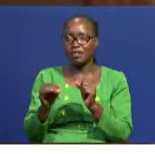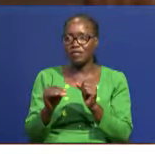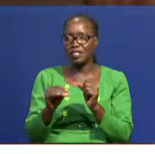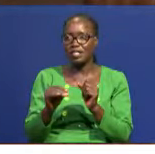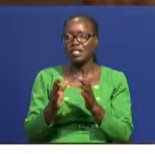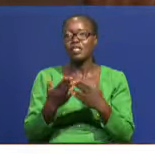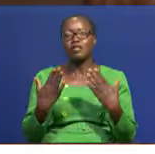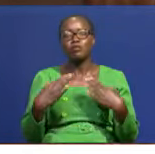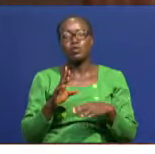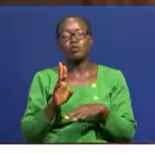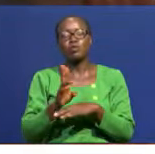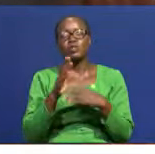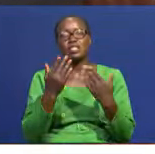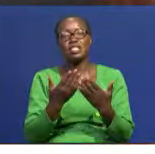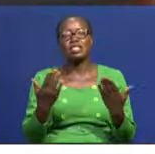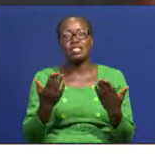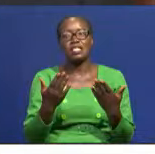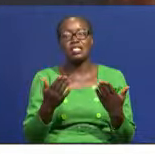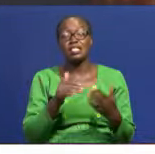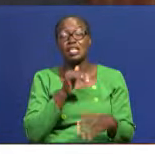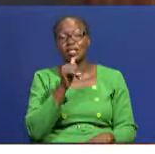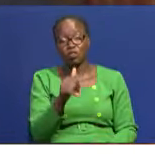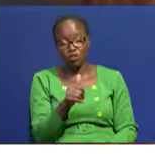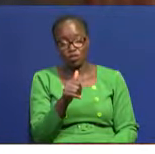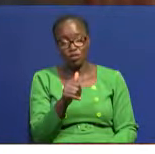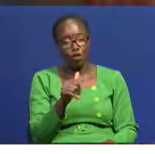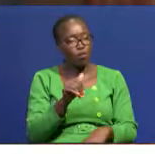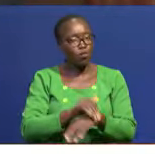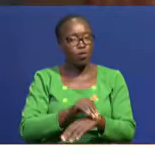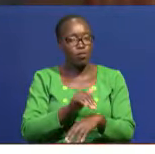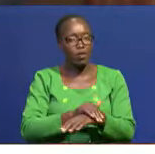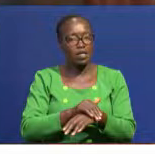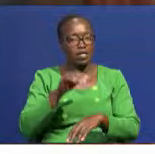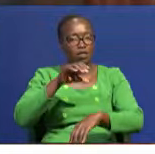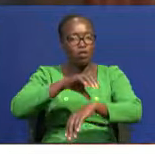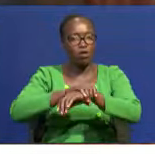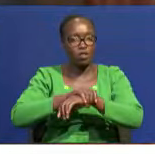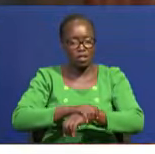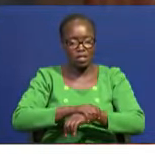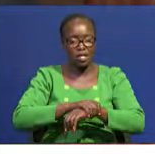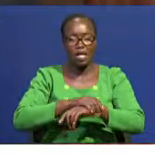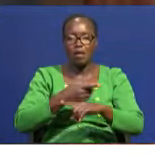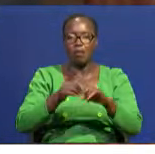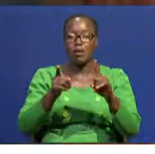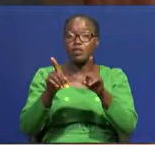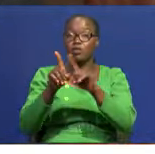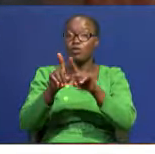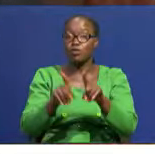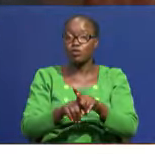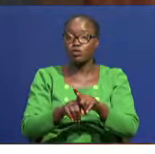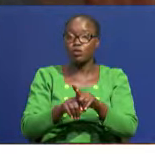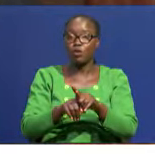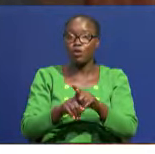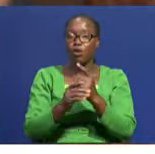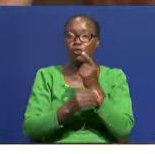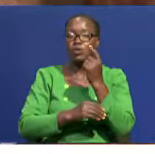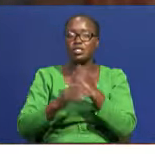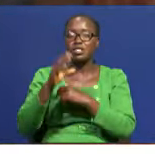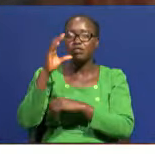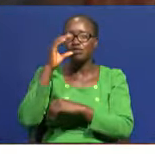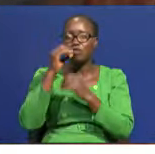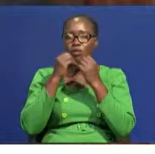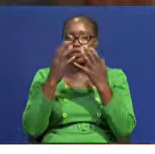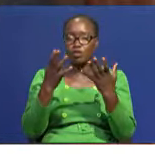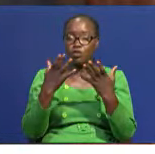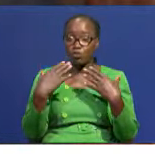of people using documents that are not properly acquired, but also misinformation on people who go